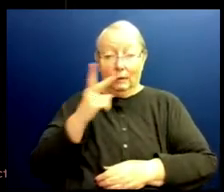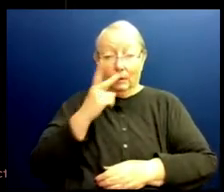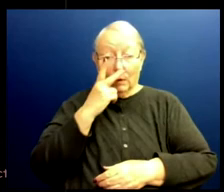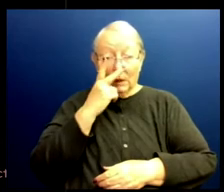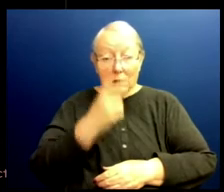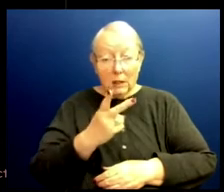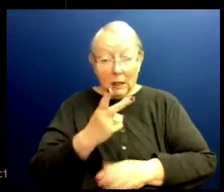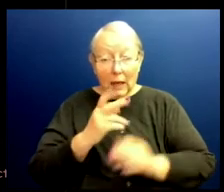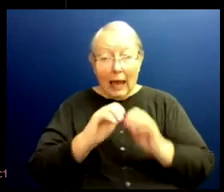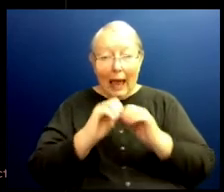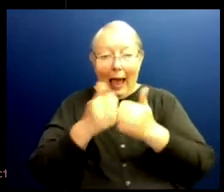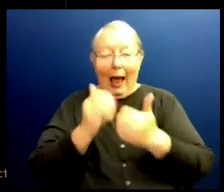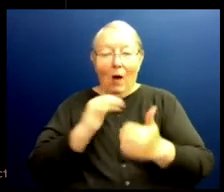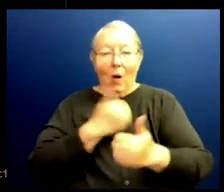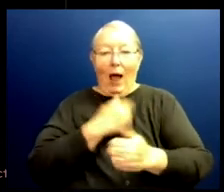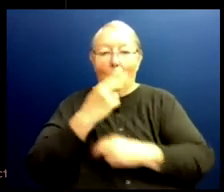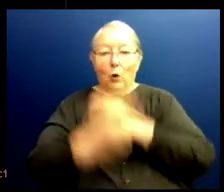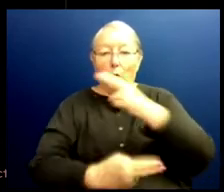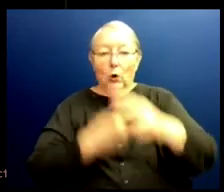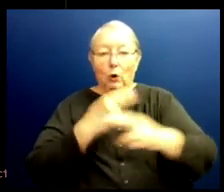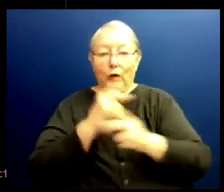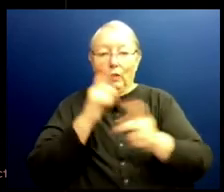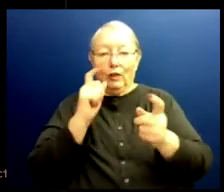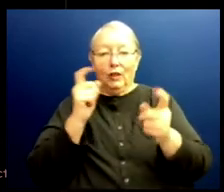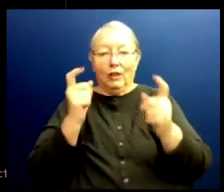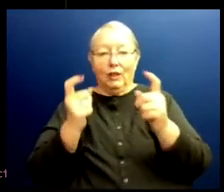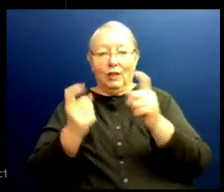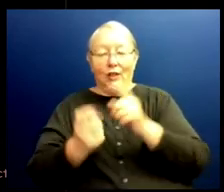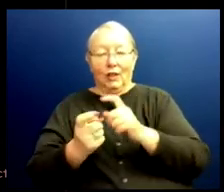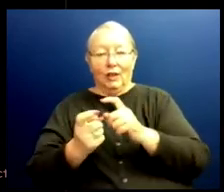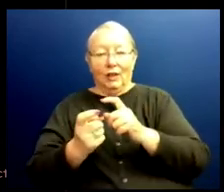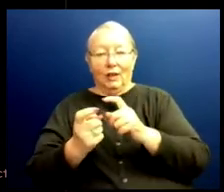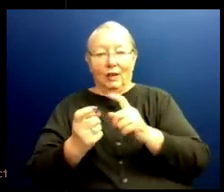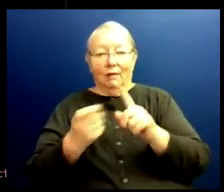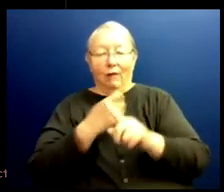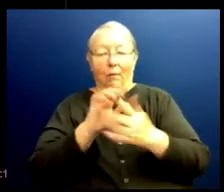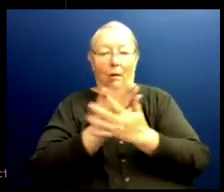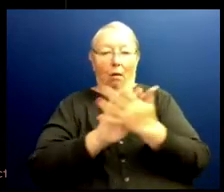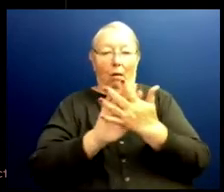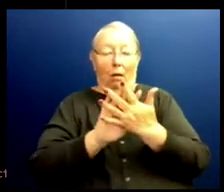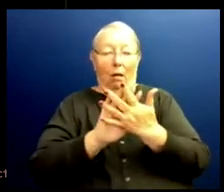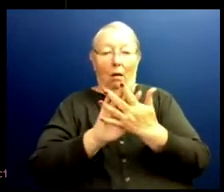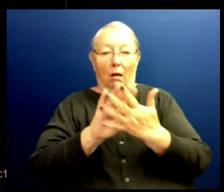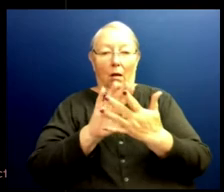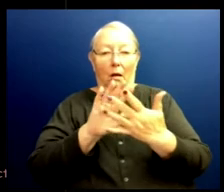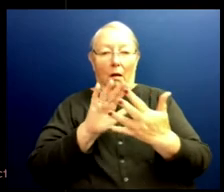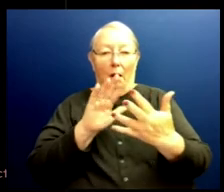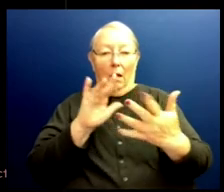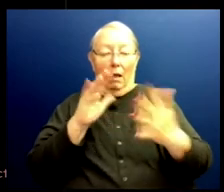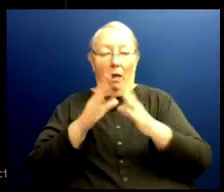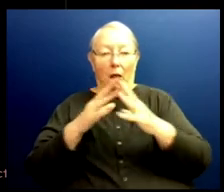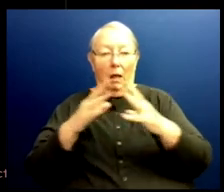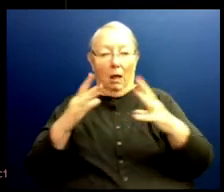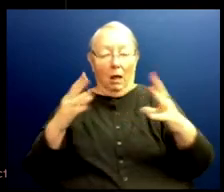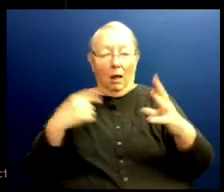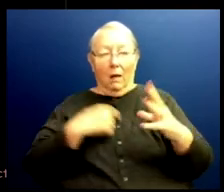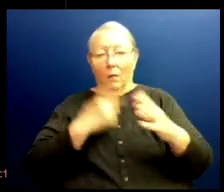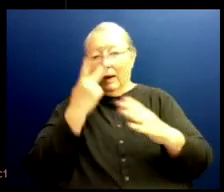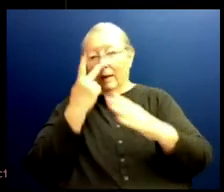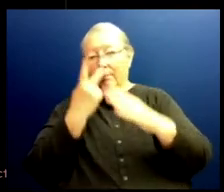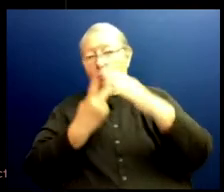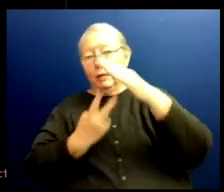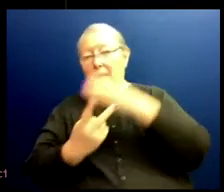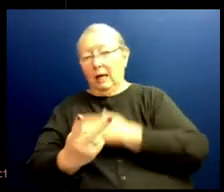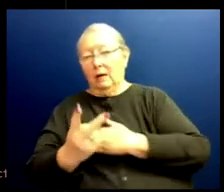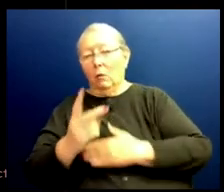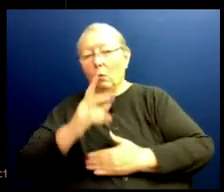our universe on a grand scale, predicted by what we know about the laws of